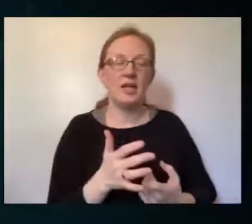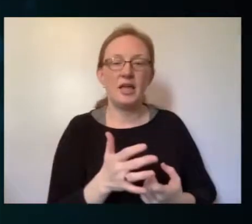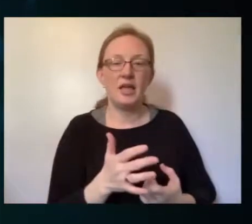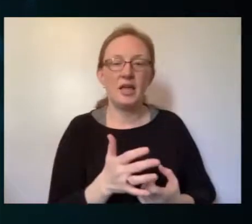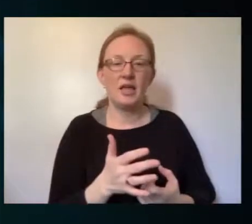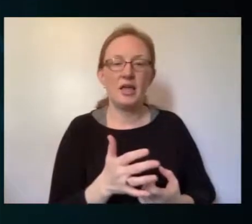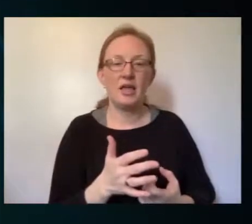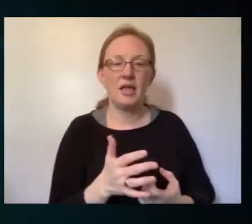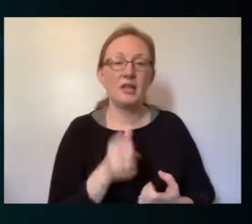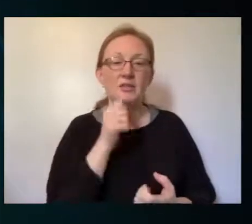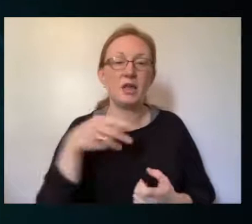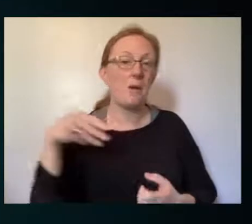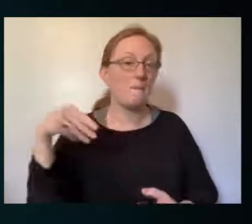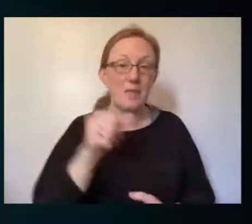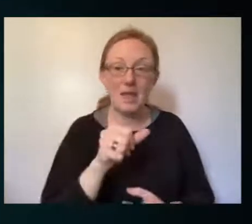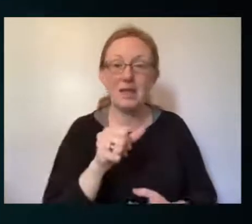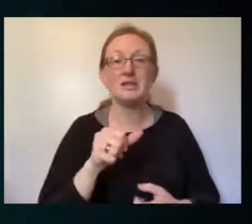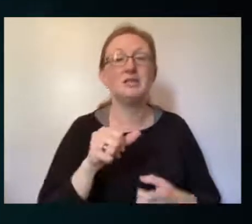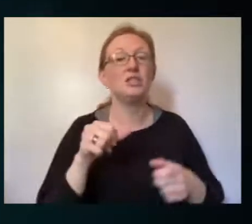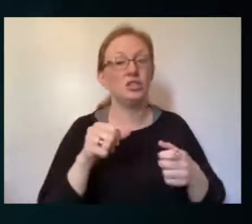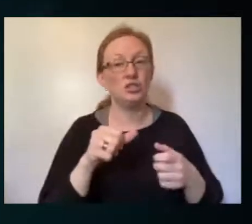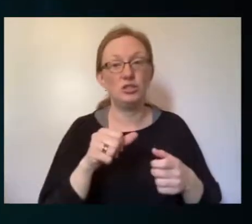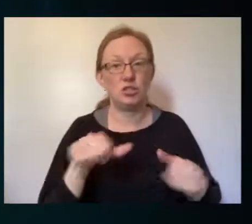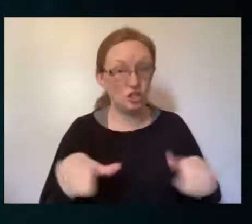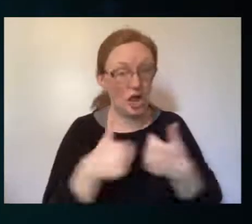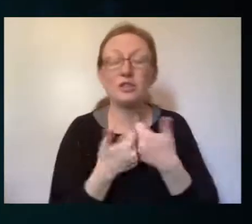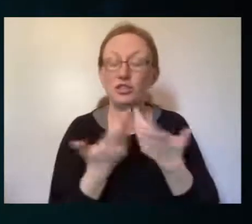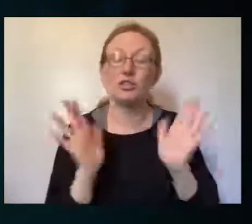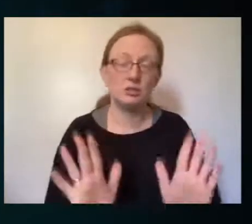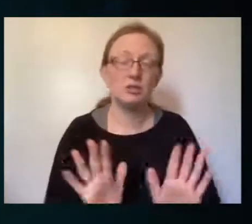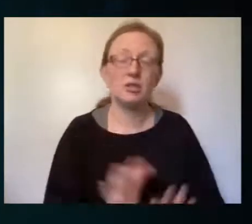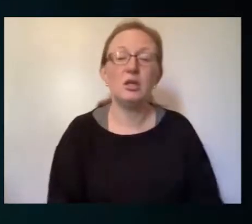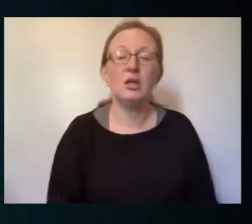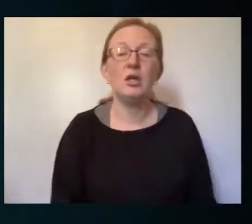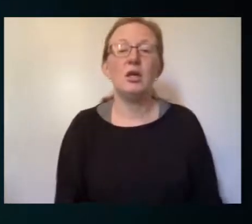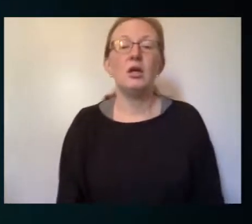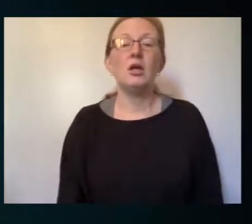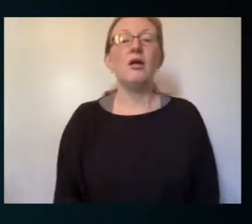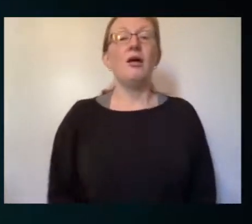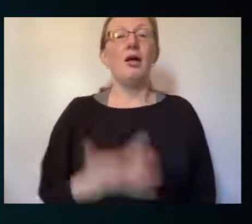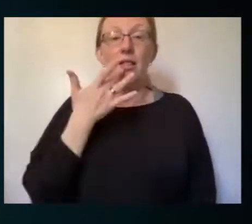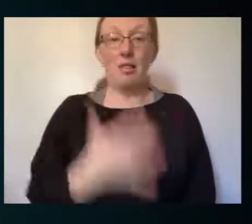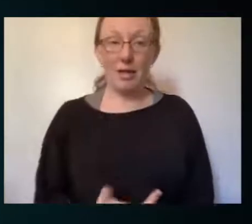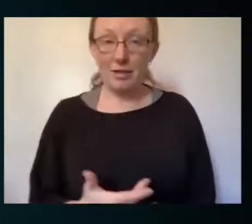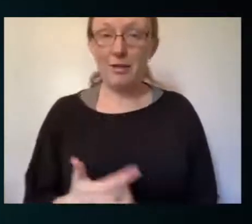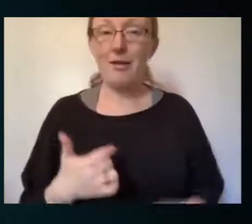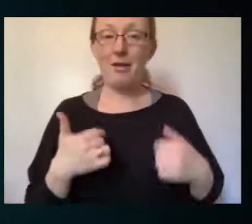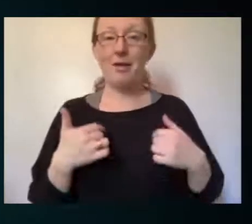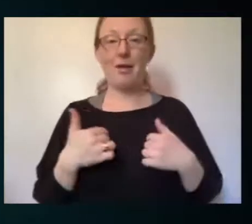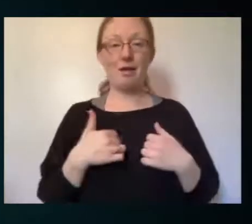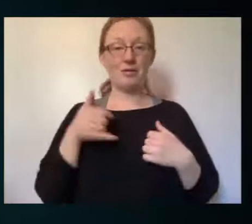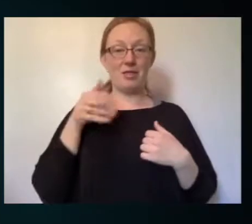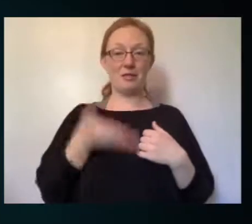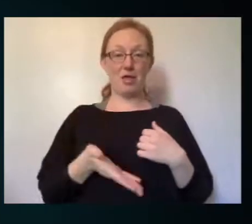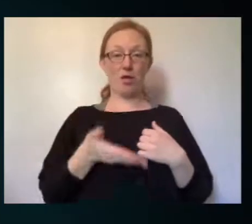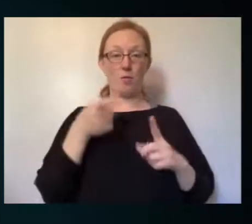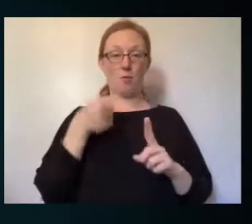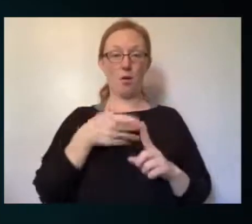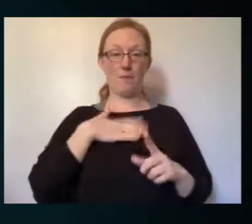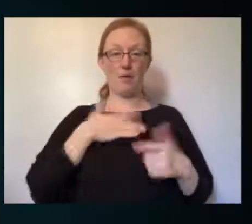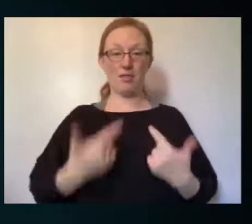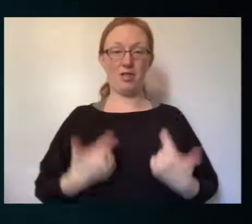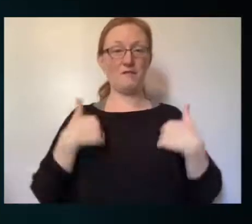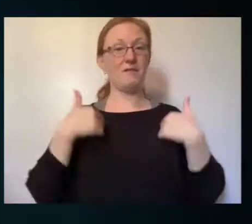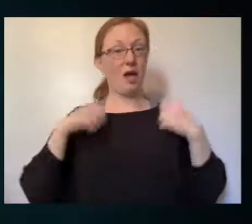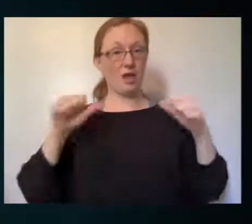it's unpaid, it's challenging. And I was fortunate enough to be at a point in my life and career where I could take